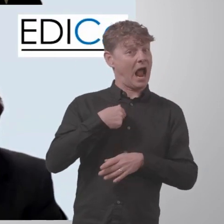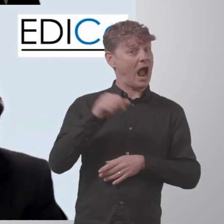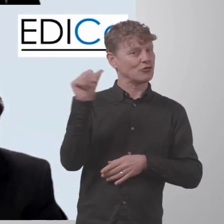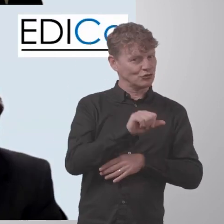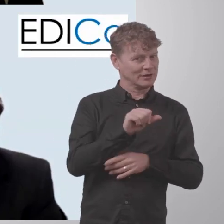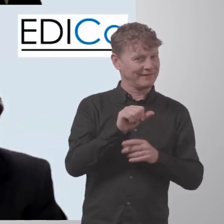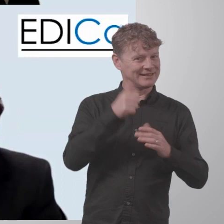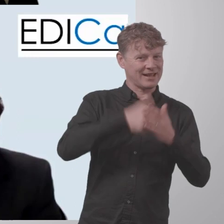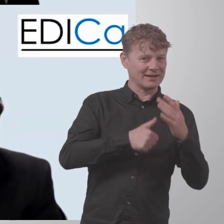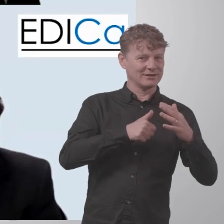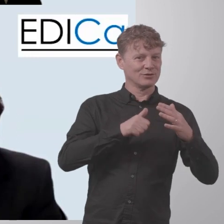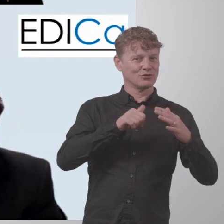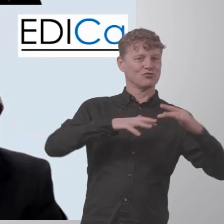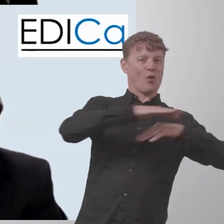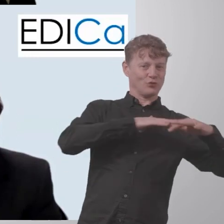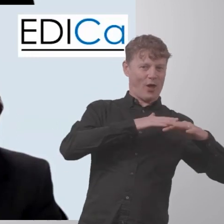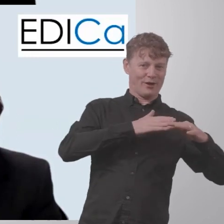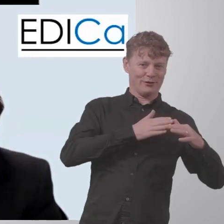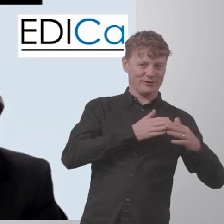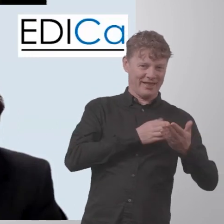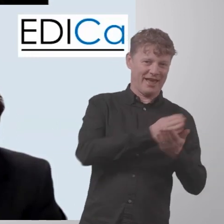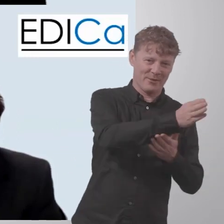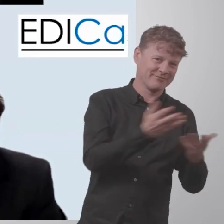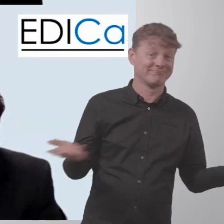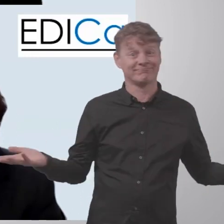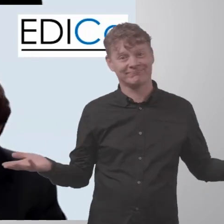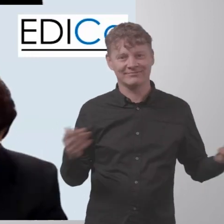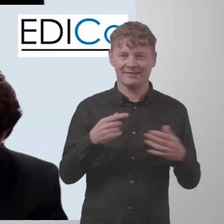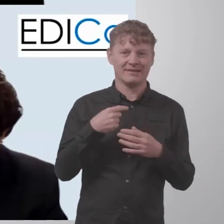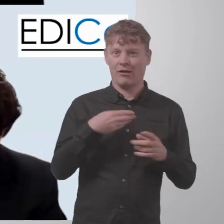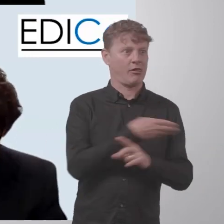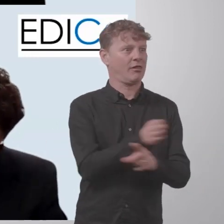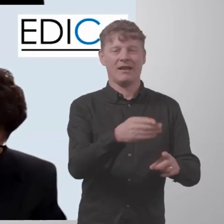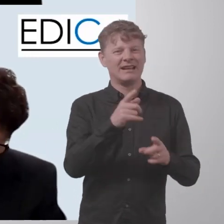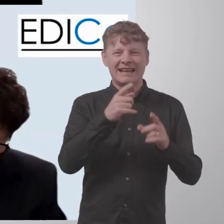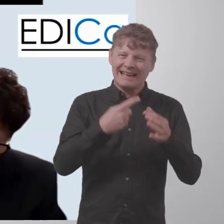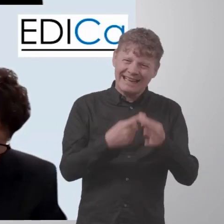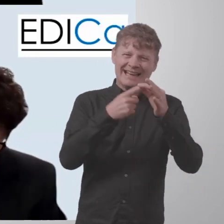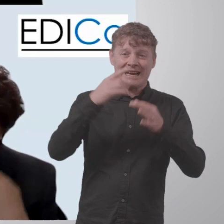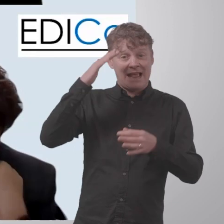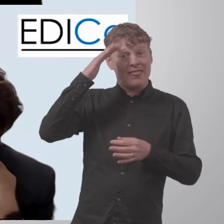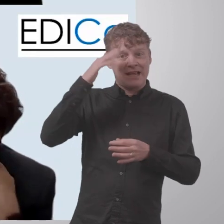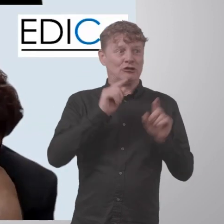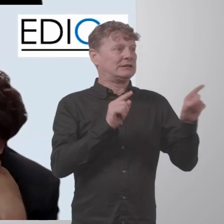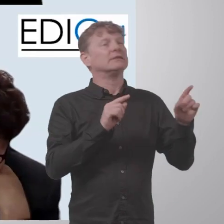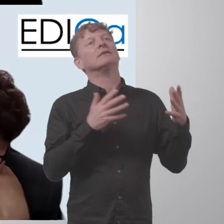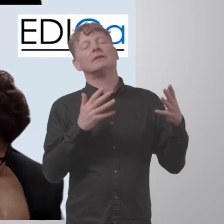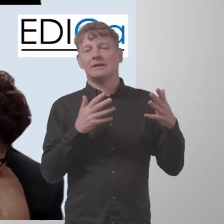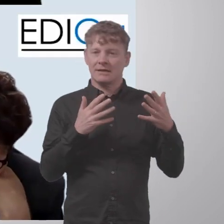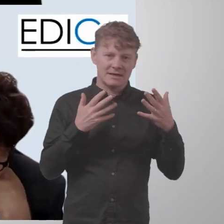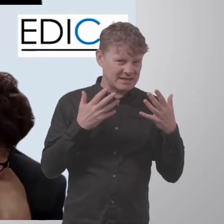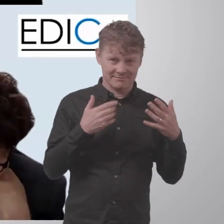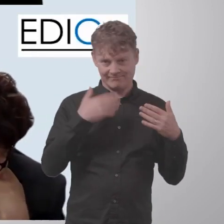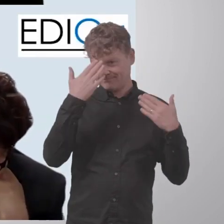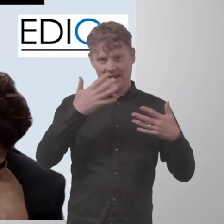route. It certainly would have helped me, because some of the key theorists I only know because I've read about them and I have to look up how you pronounce their names, and maybe I